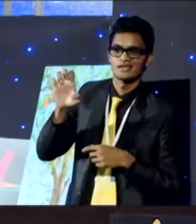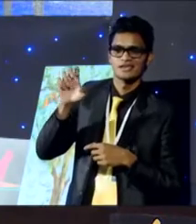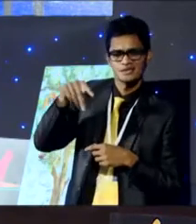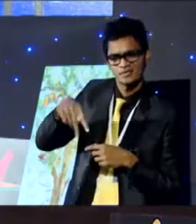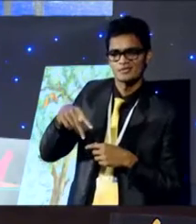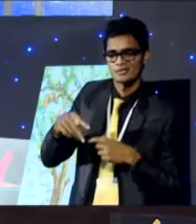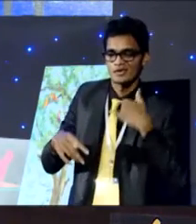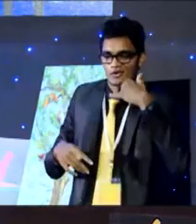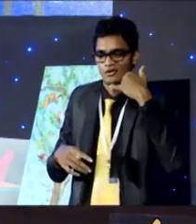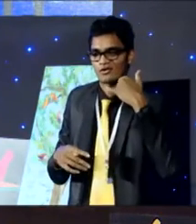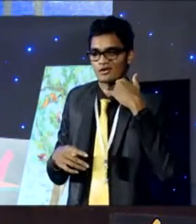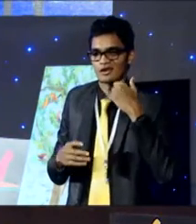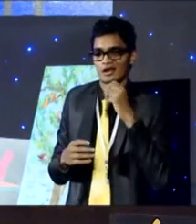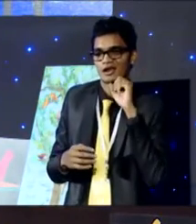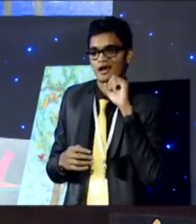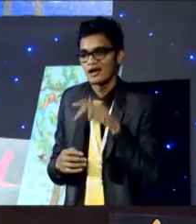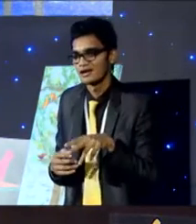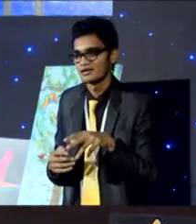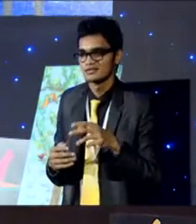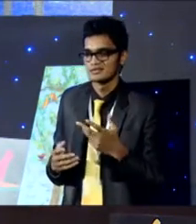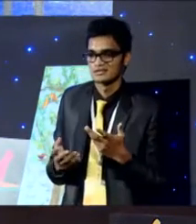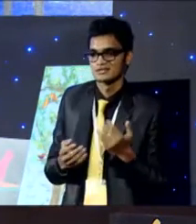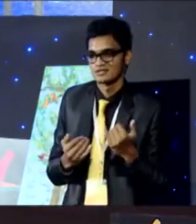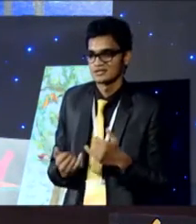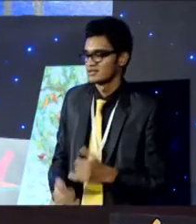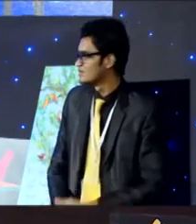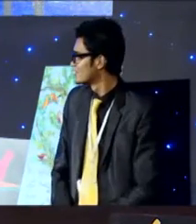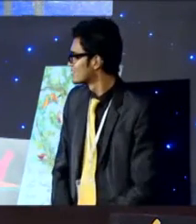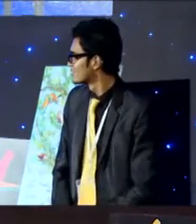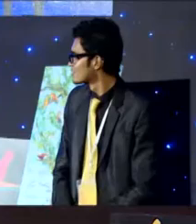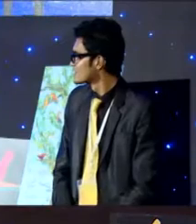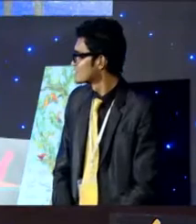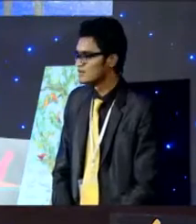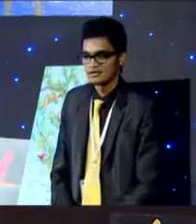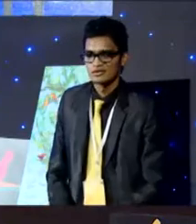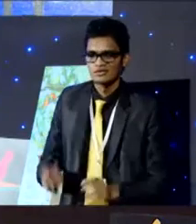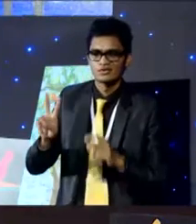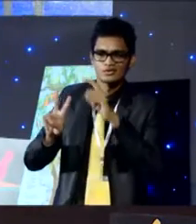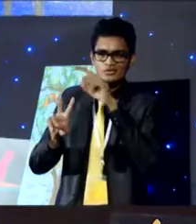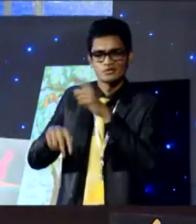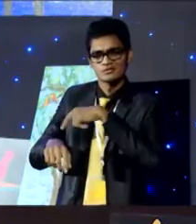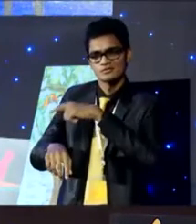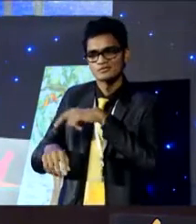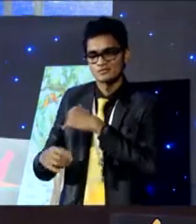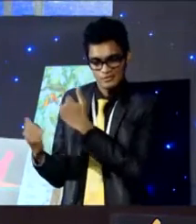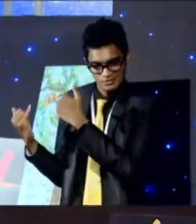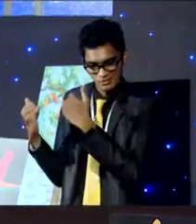let me try. He said, sir, don't worry, I'll solve this problem in a minute. And within 2 minutes, I was down